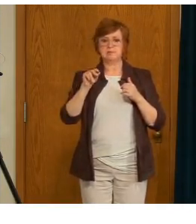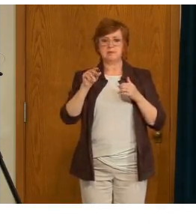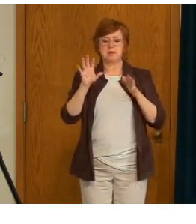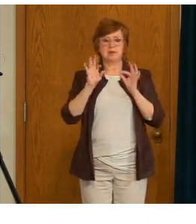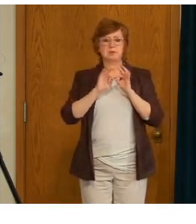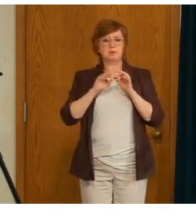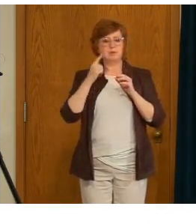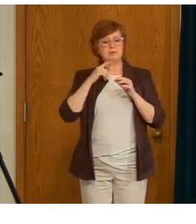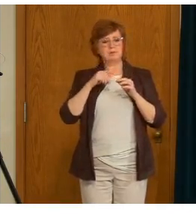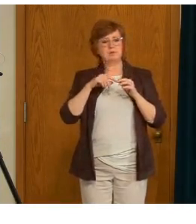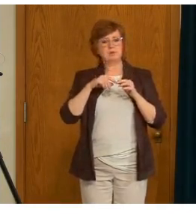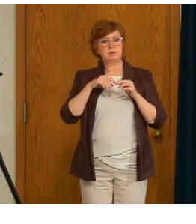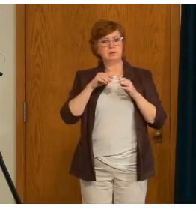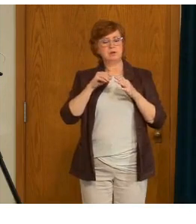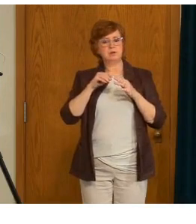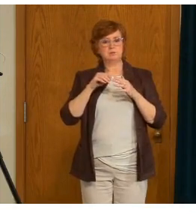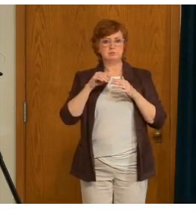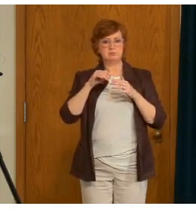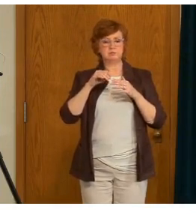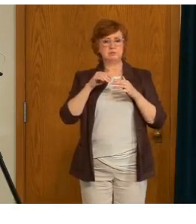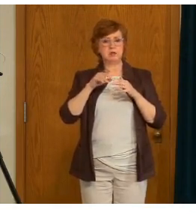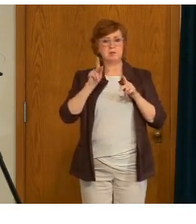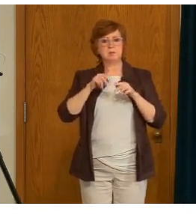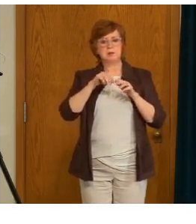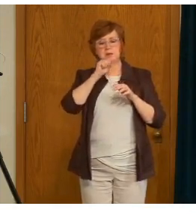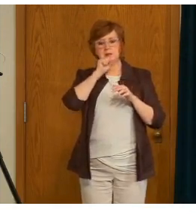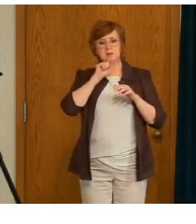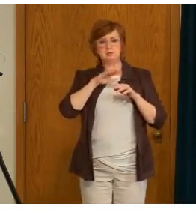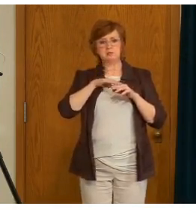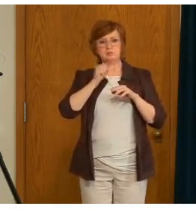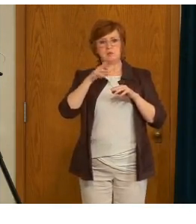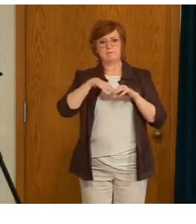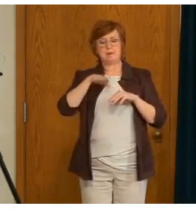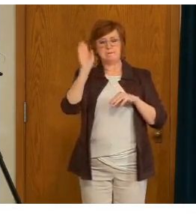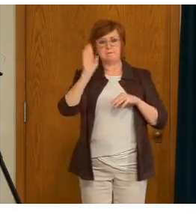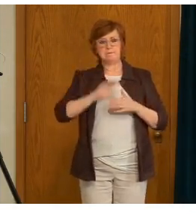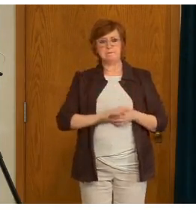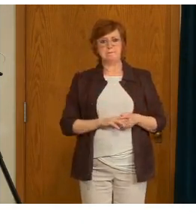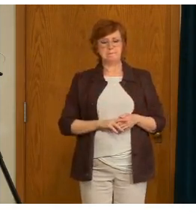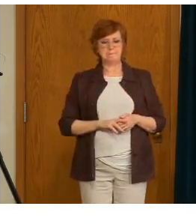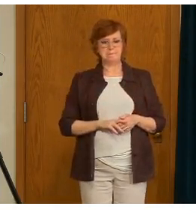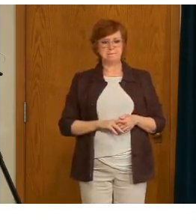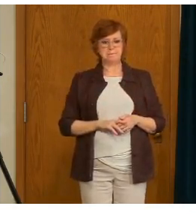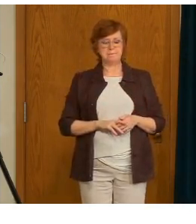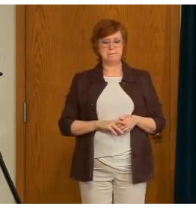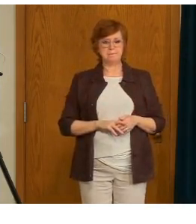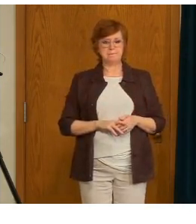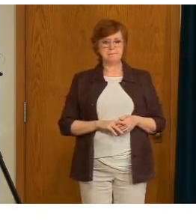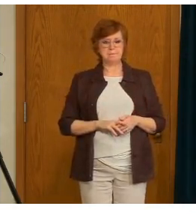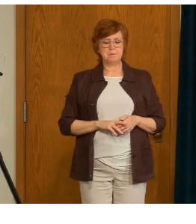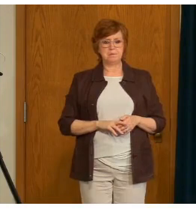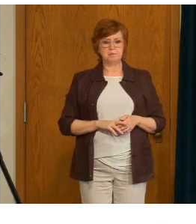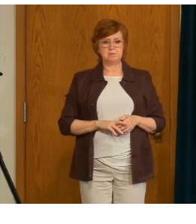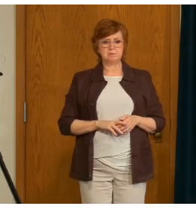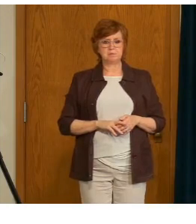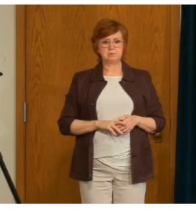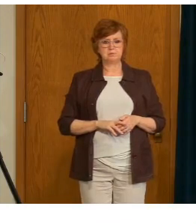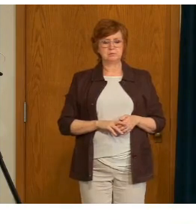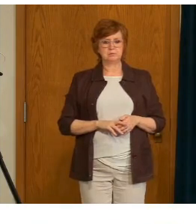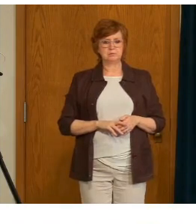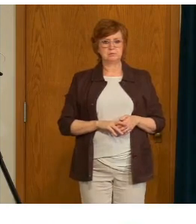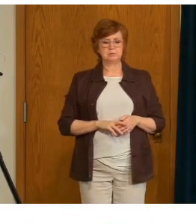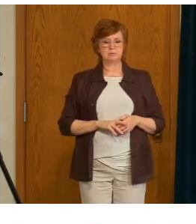So again, the more quickly we all get our first doses, and then 3 weeks later, we substantially reduce